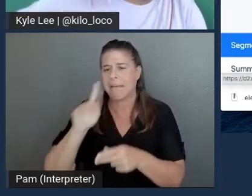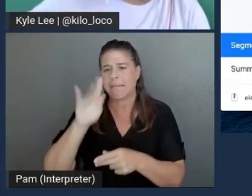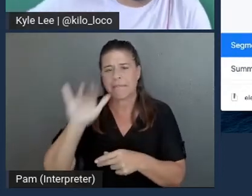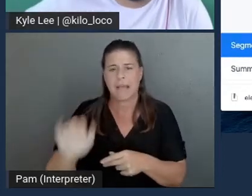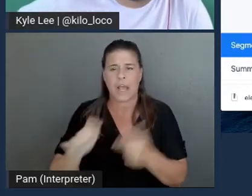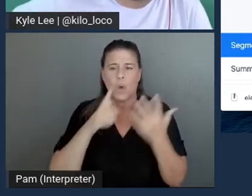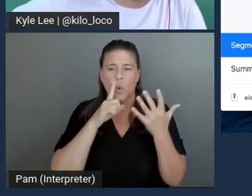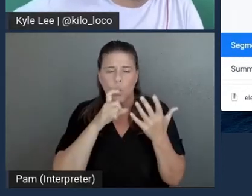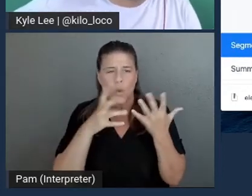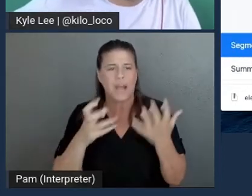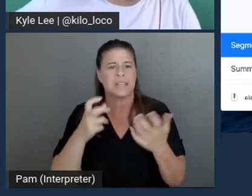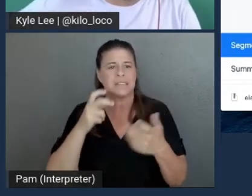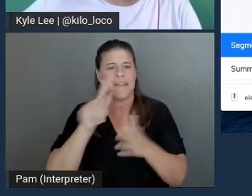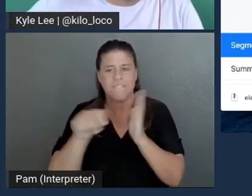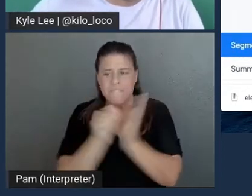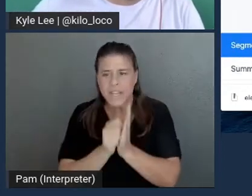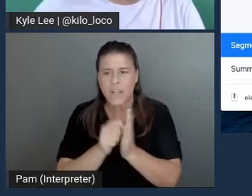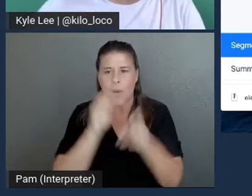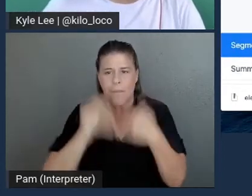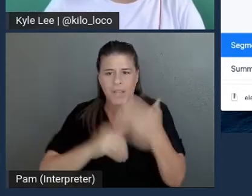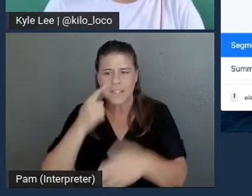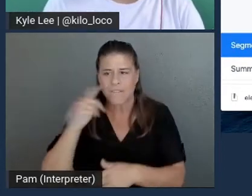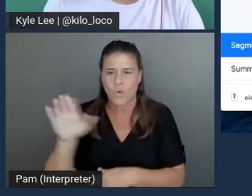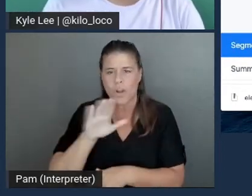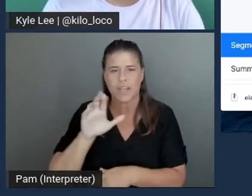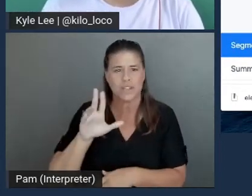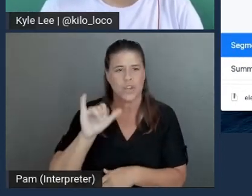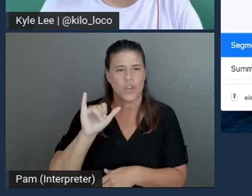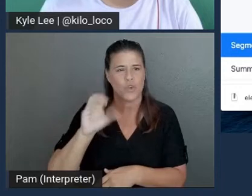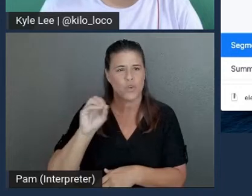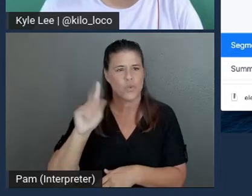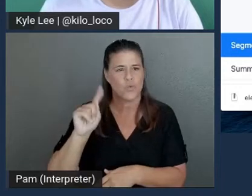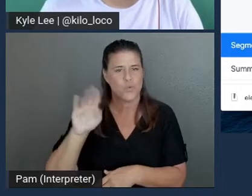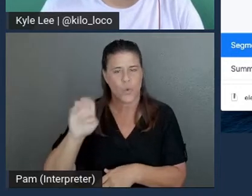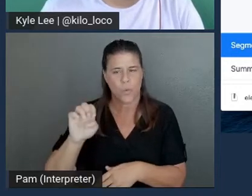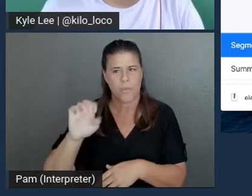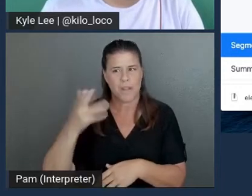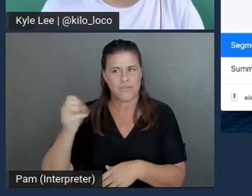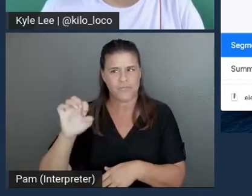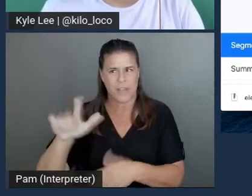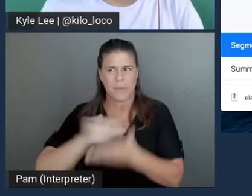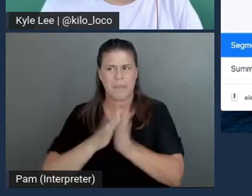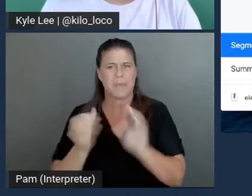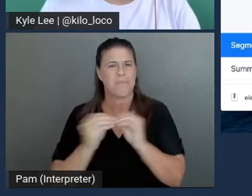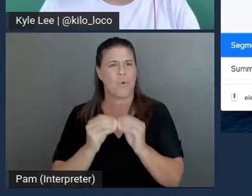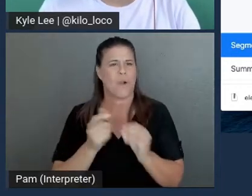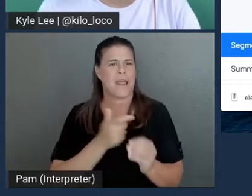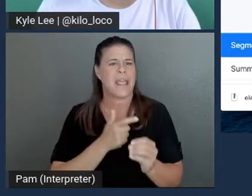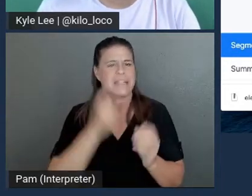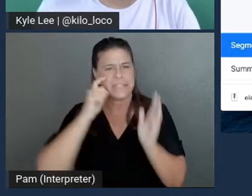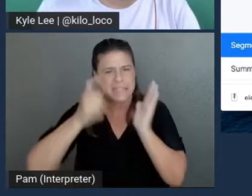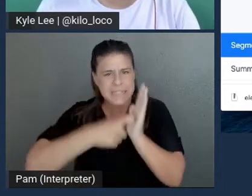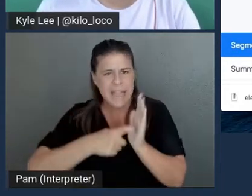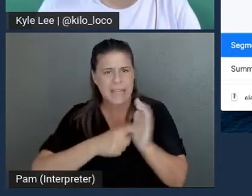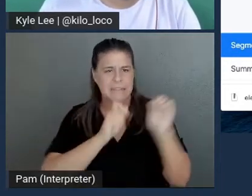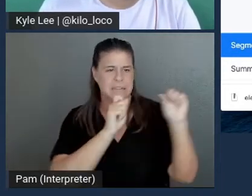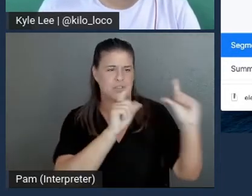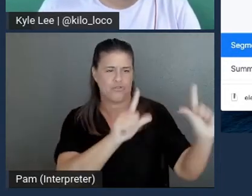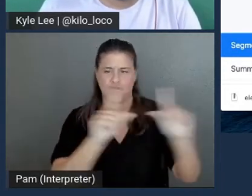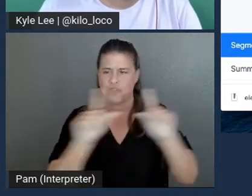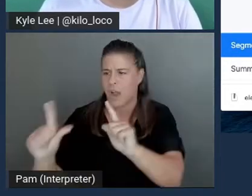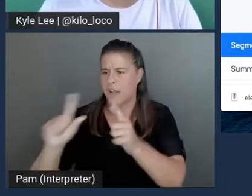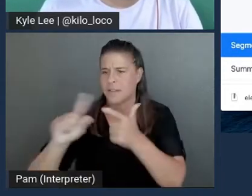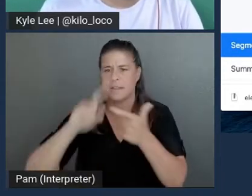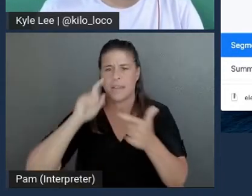video processing for his YouTube channel, to be more lazy. It detects shots, it detects transitions, it